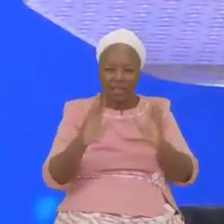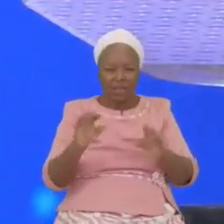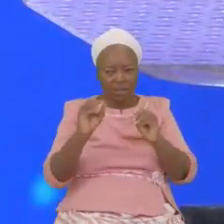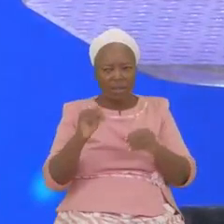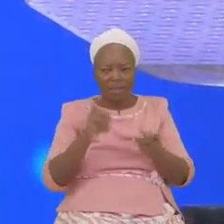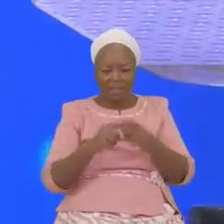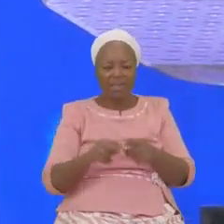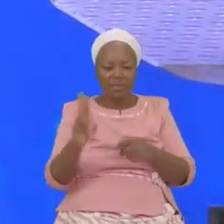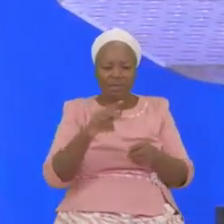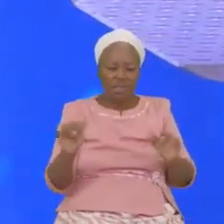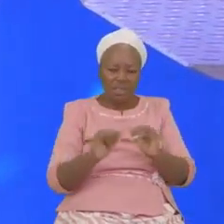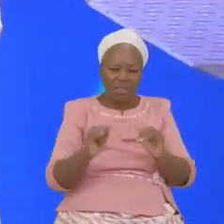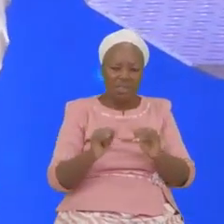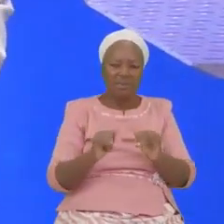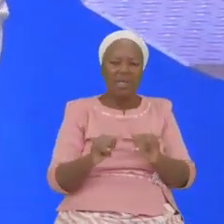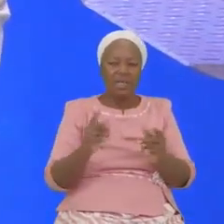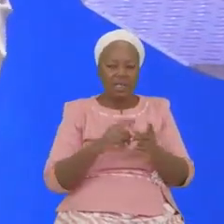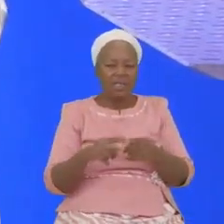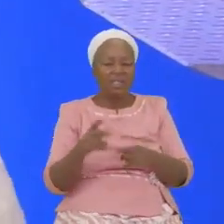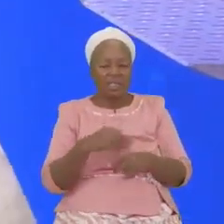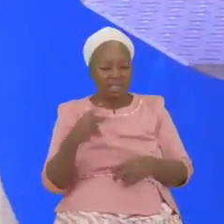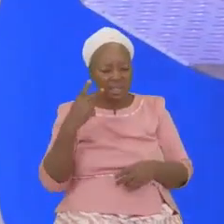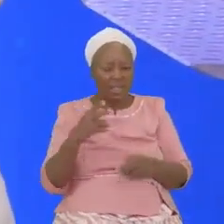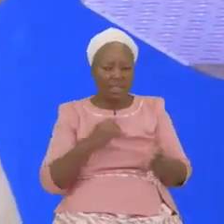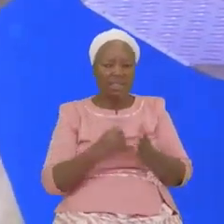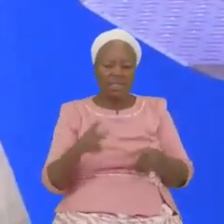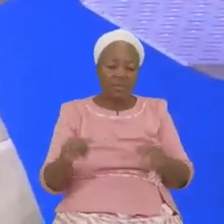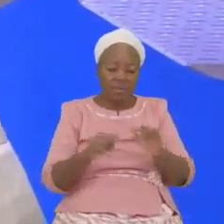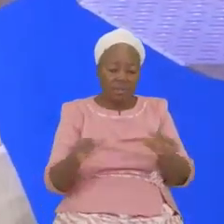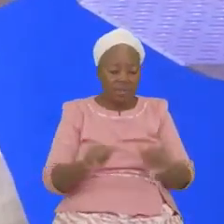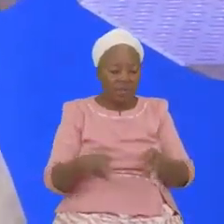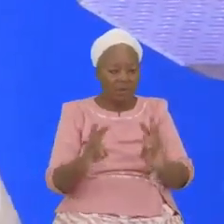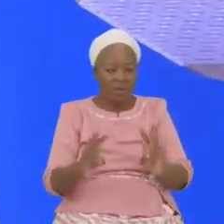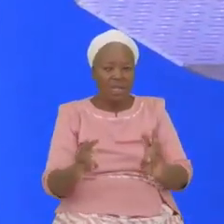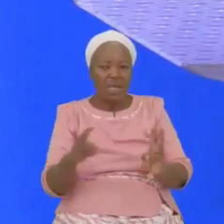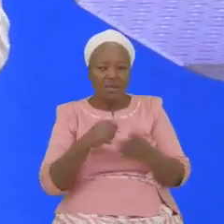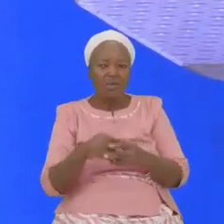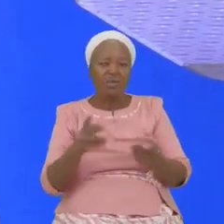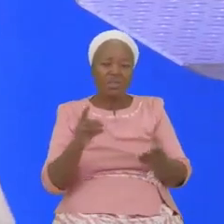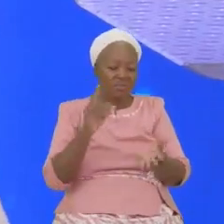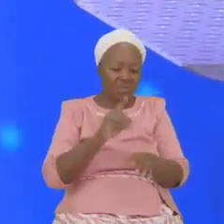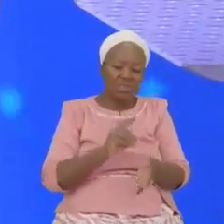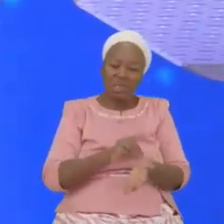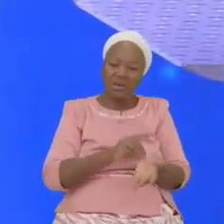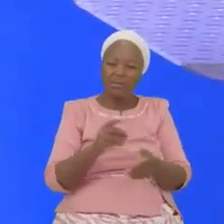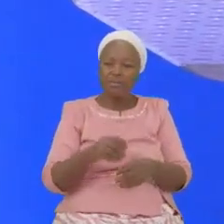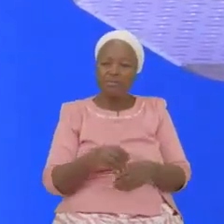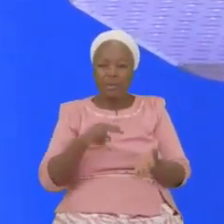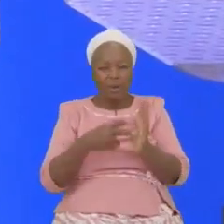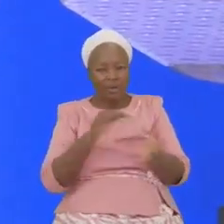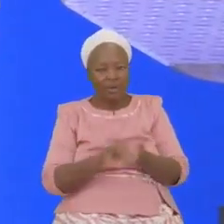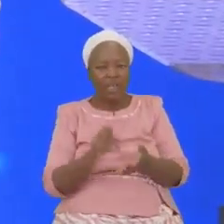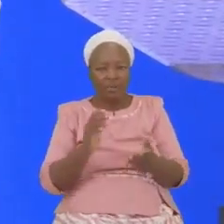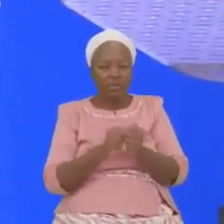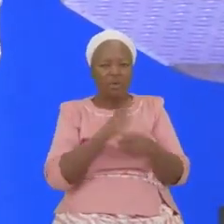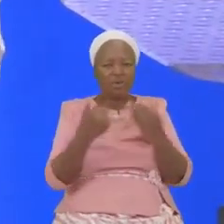applied the same thing, the construction of the sentence, the vocabulary, and the dictionary meaning of that. And with all that